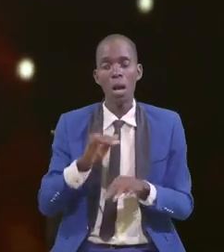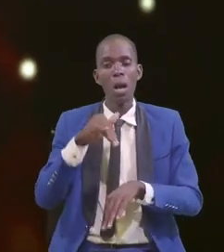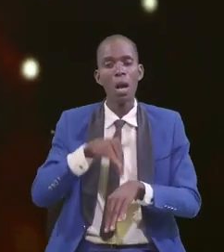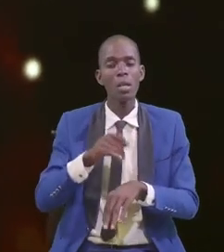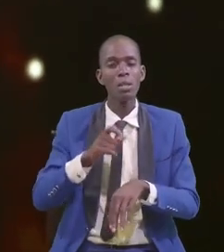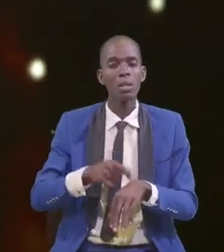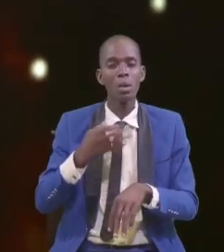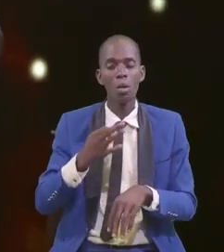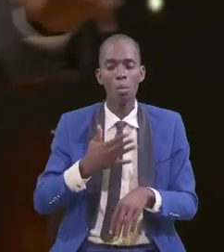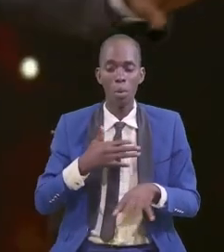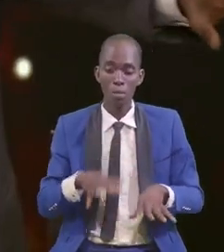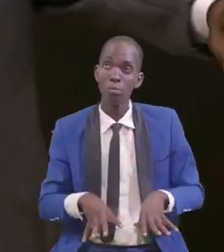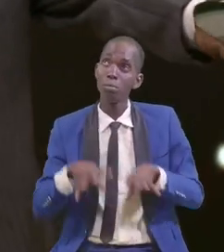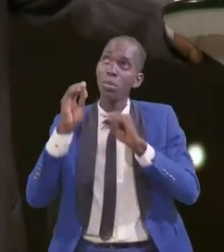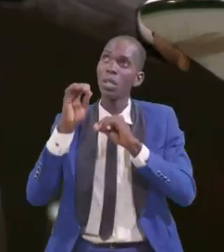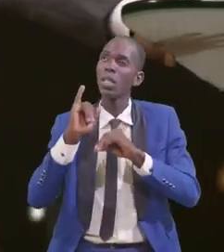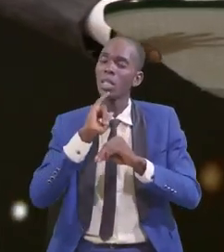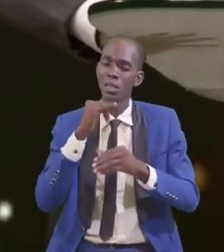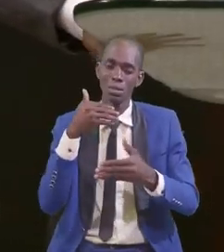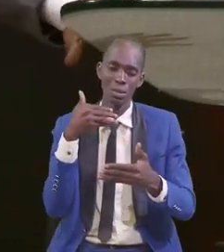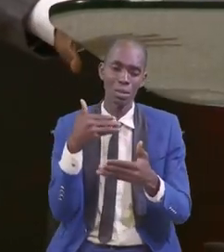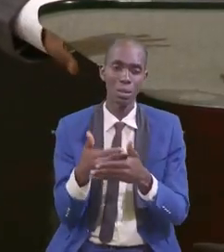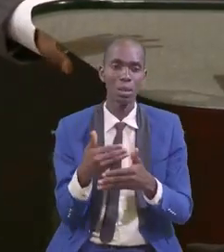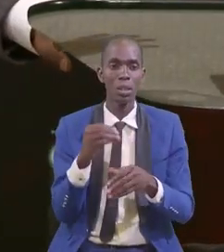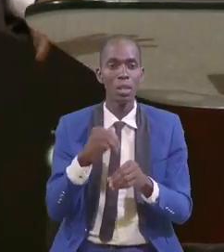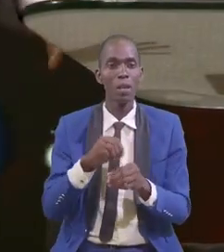departure is at hand. He said in